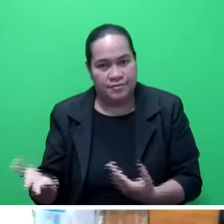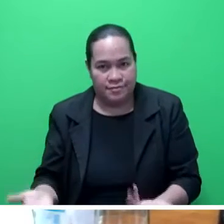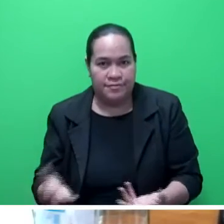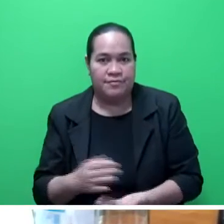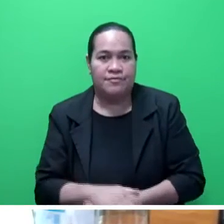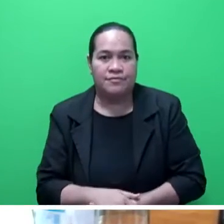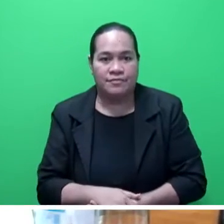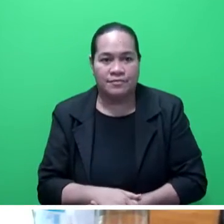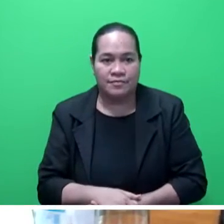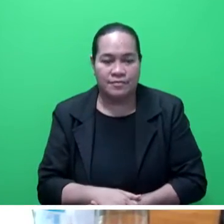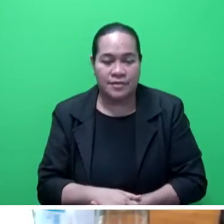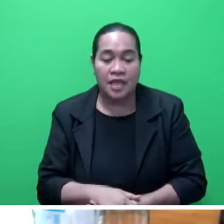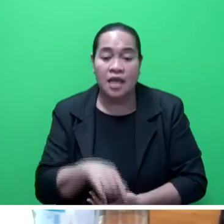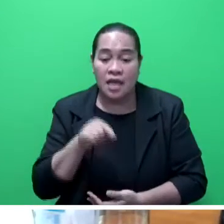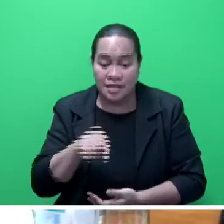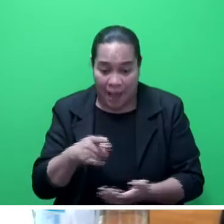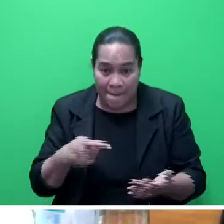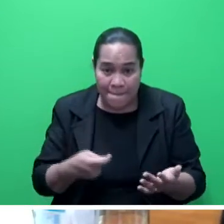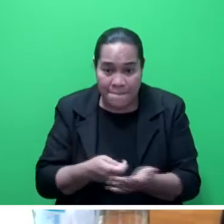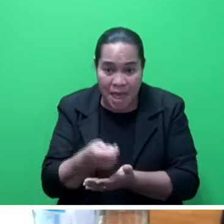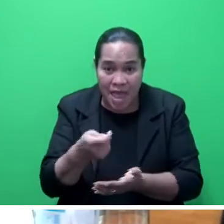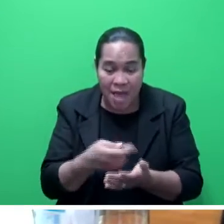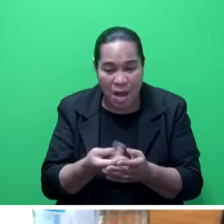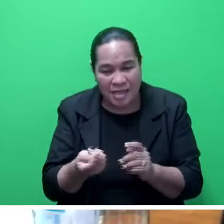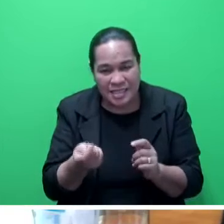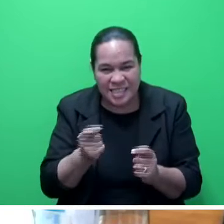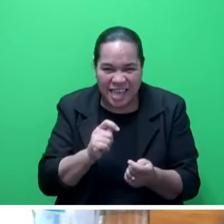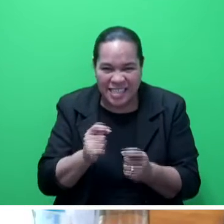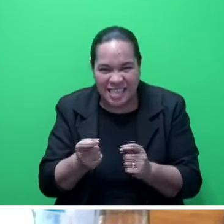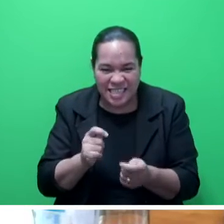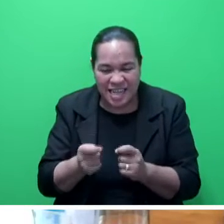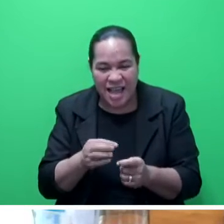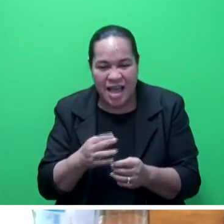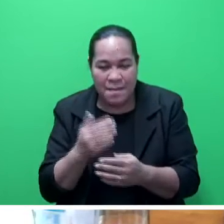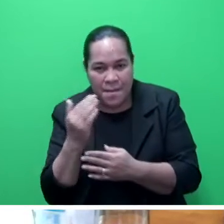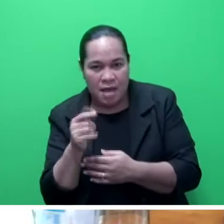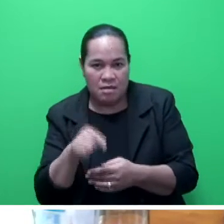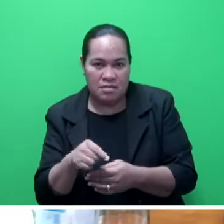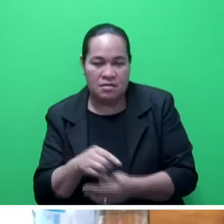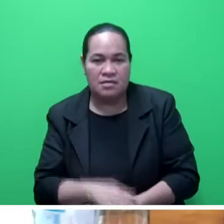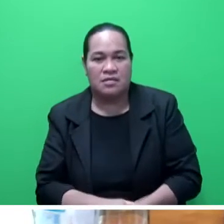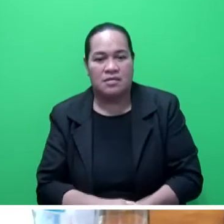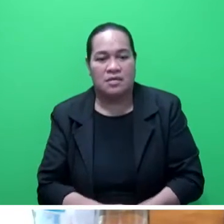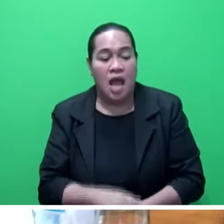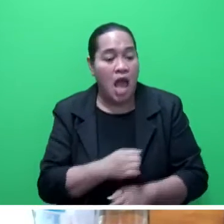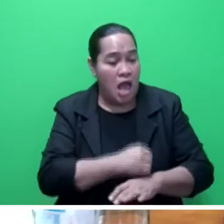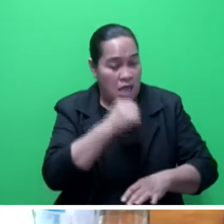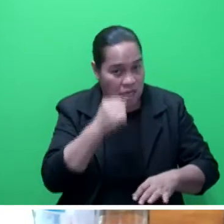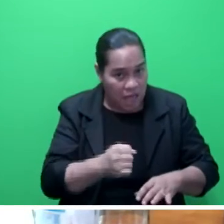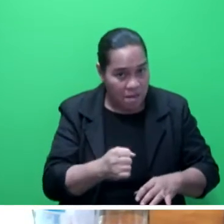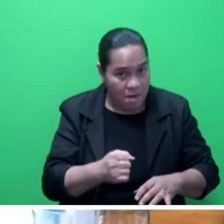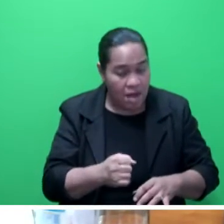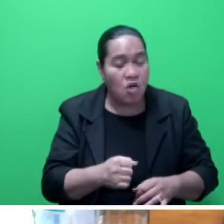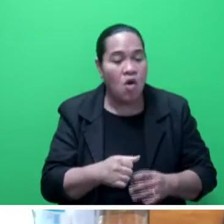sir, these payments are being adjusted from the FEG payout. The government has also ensured